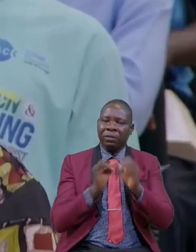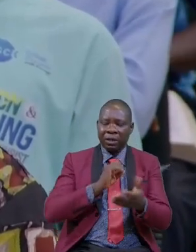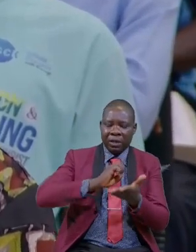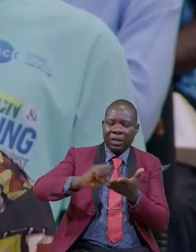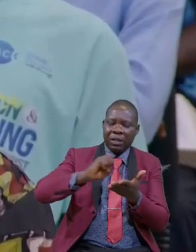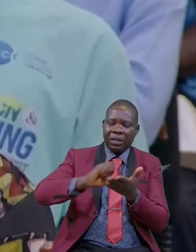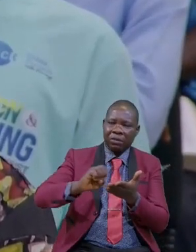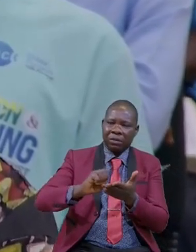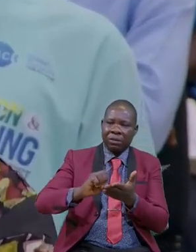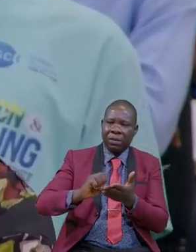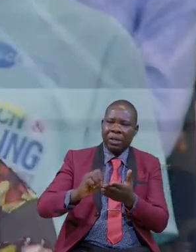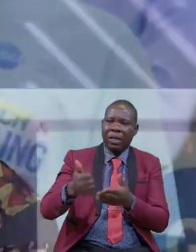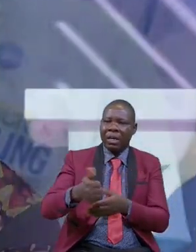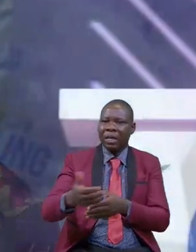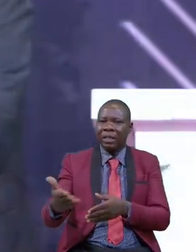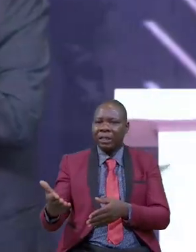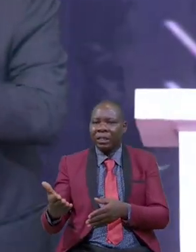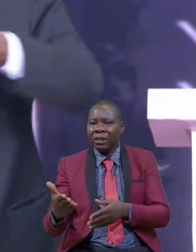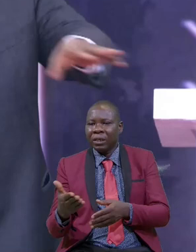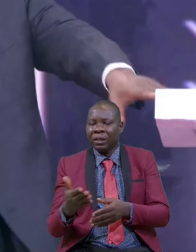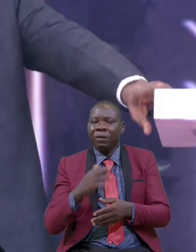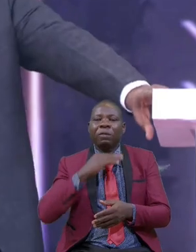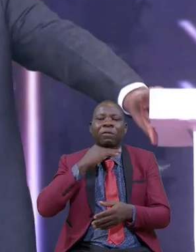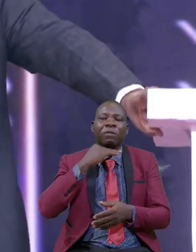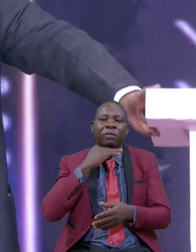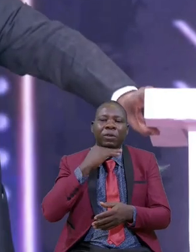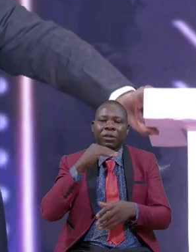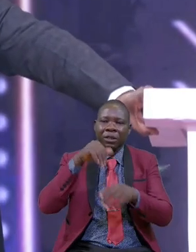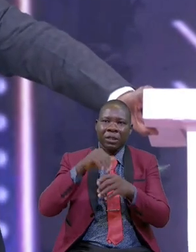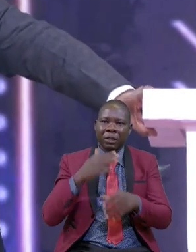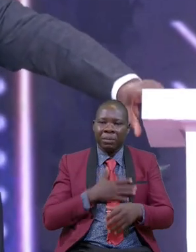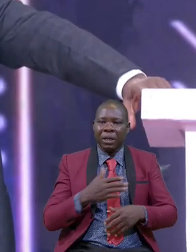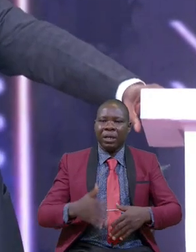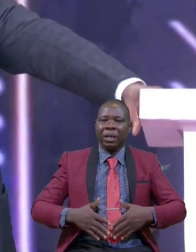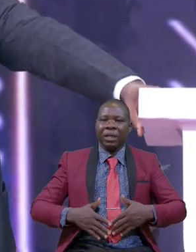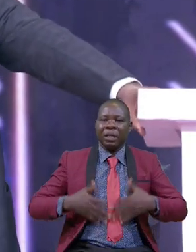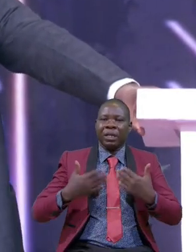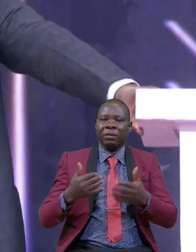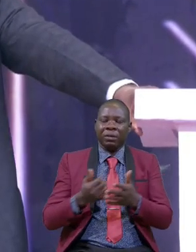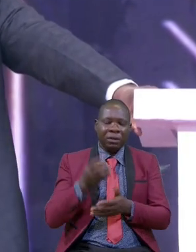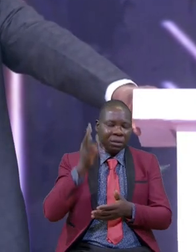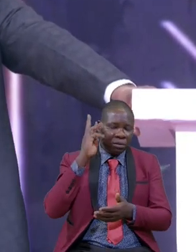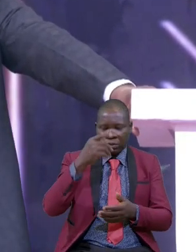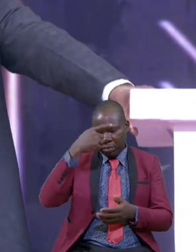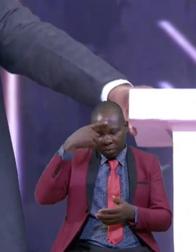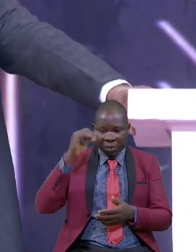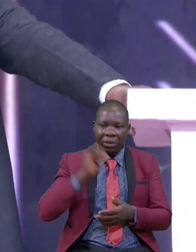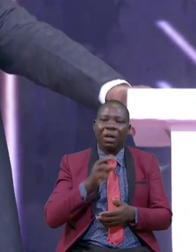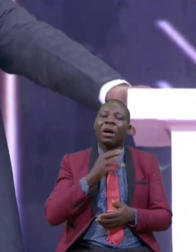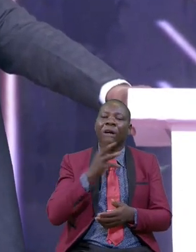any flaw in my life j'excuse is because I was not looking at the grace of